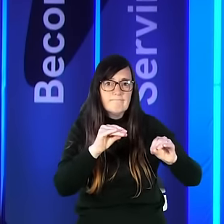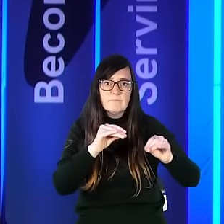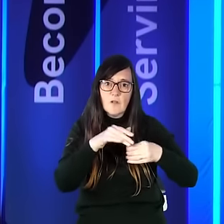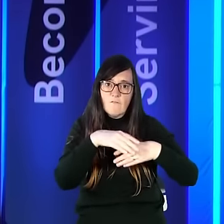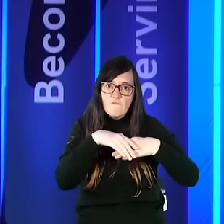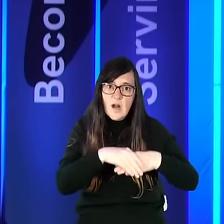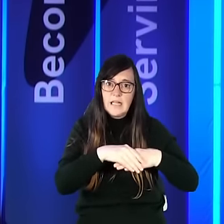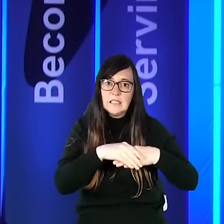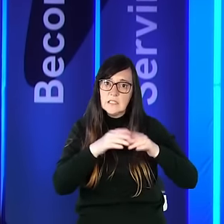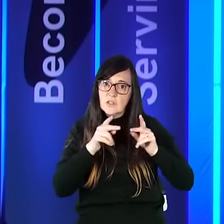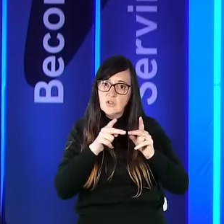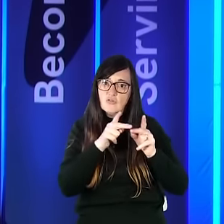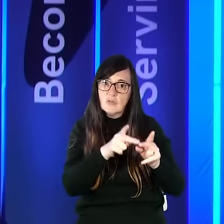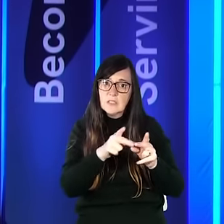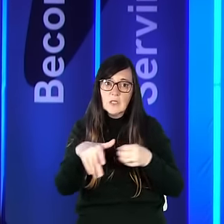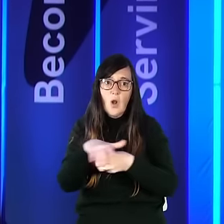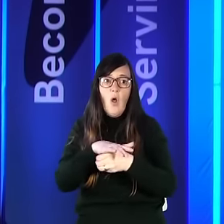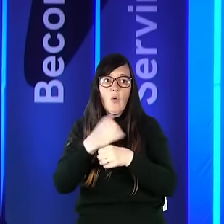local church.